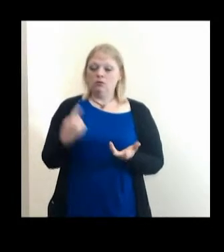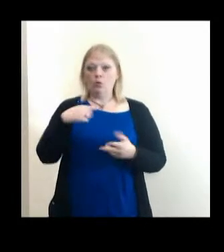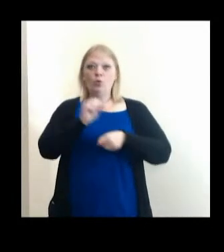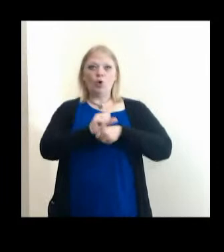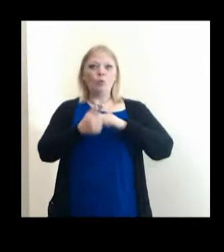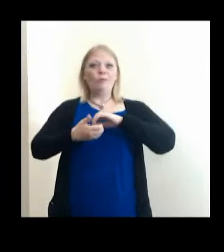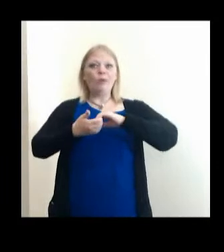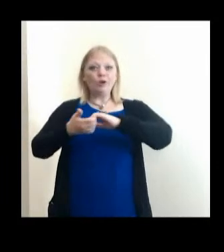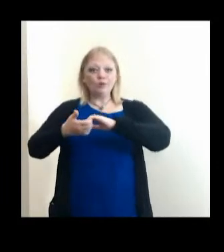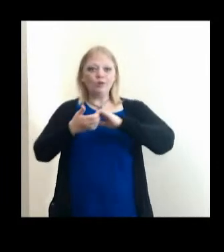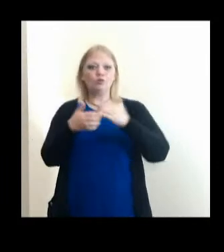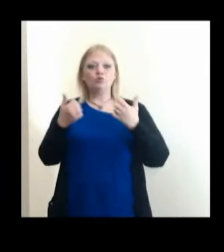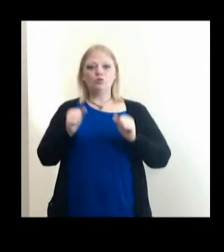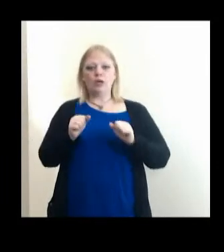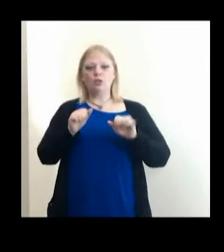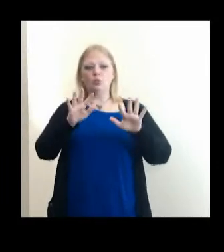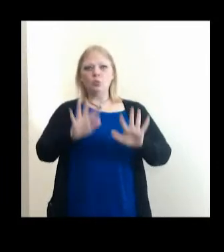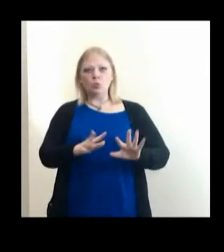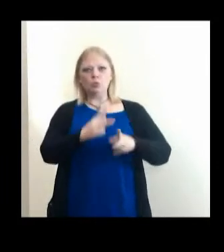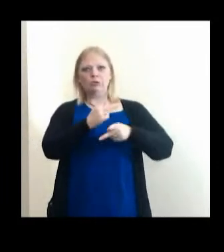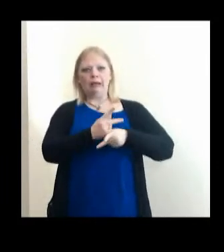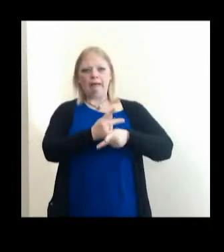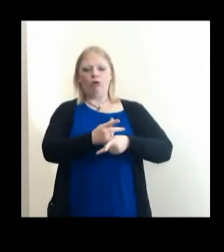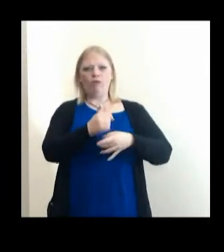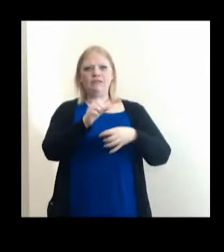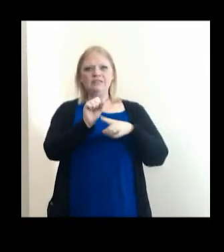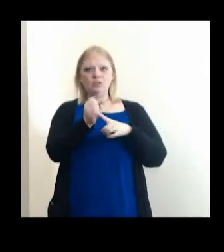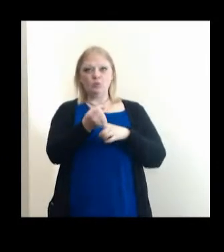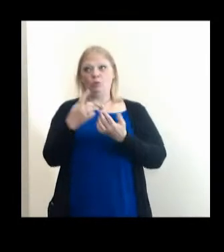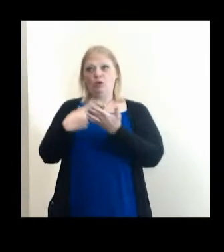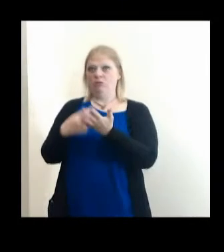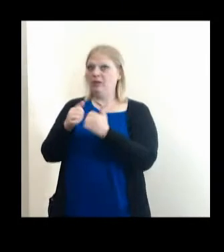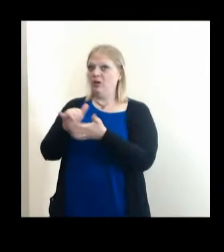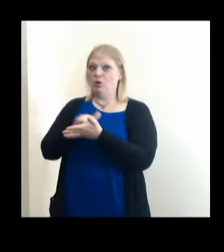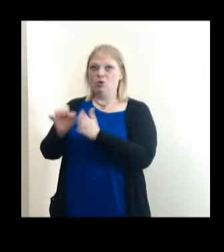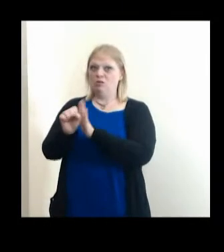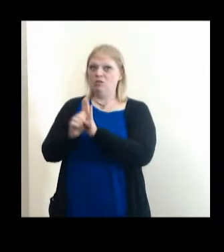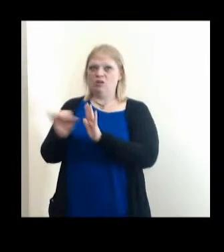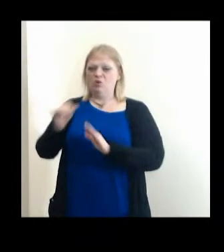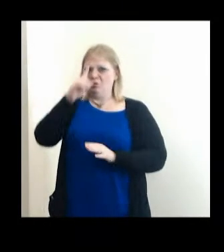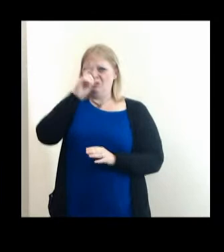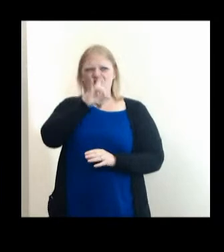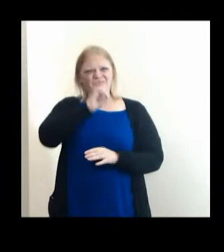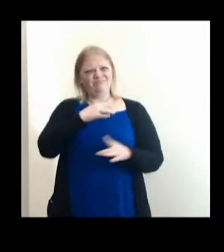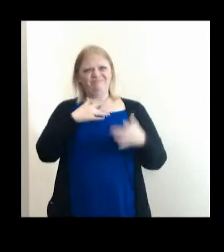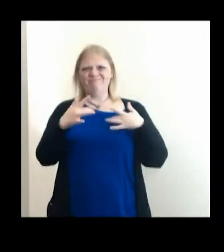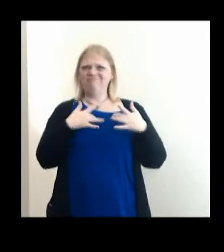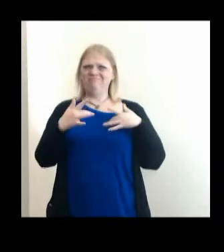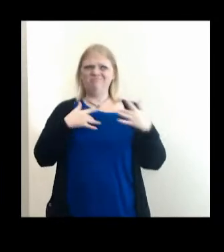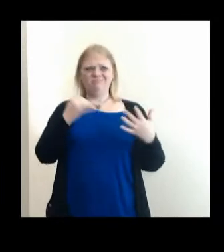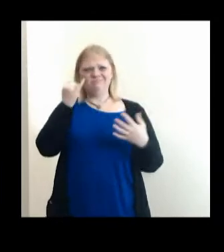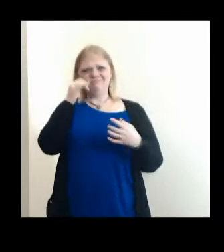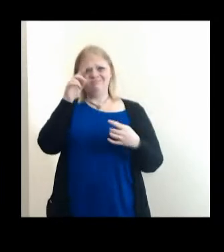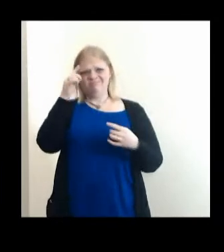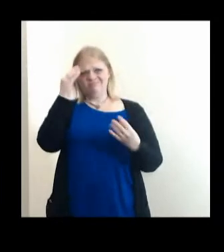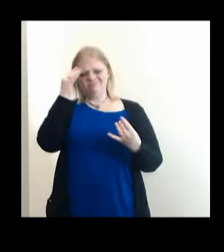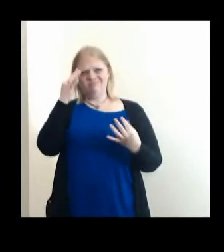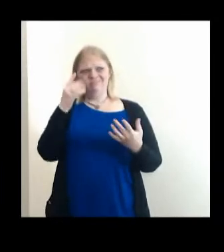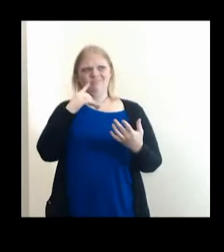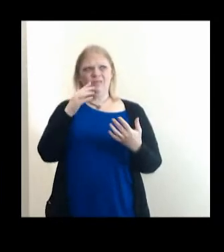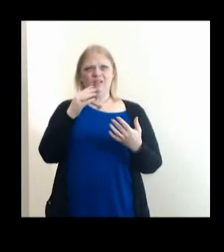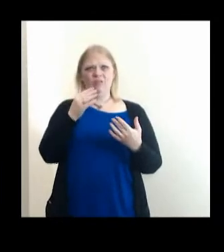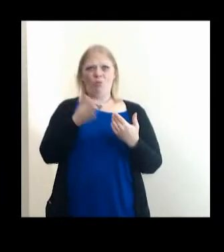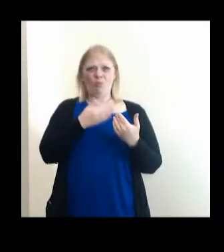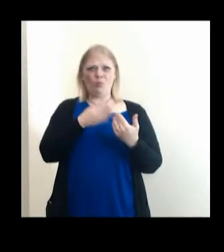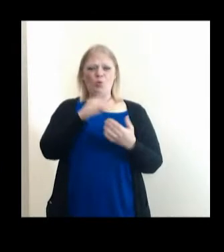with our partners to try to alleviate that situation, and we're talking with New York State because this is really concerning. When you think about it, nearly